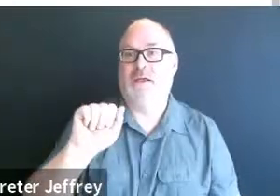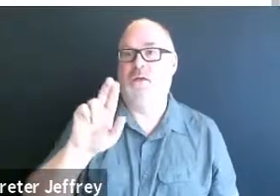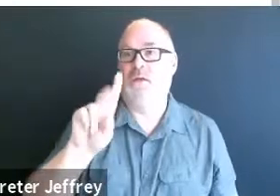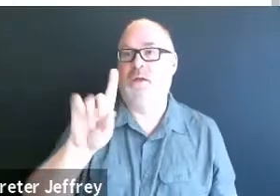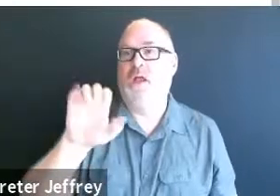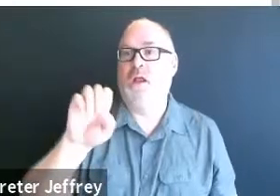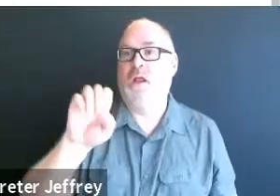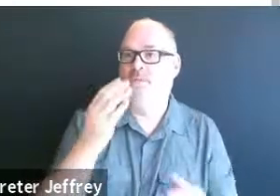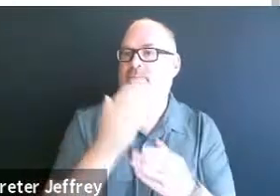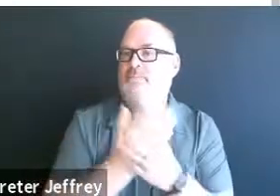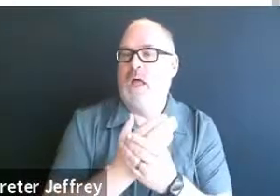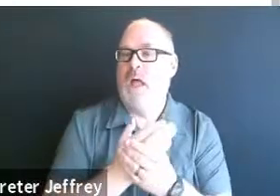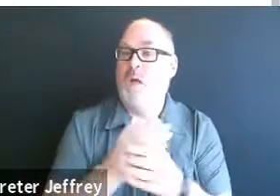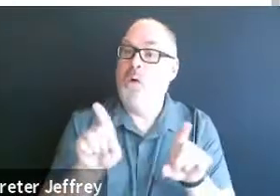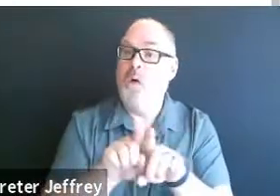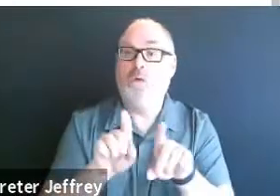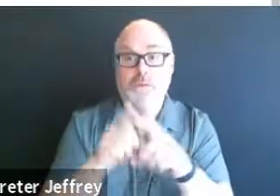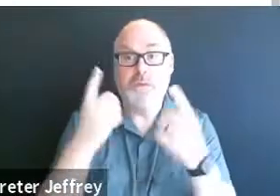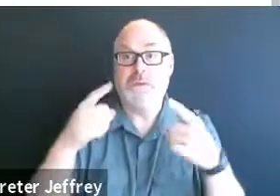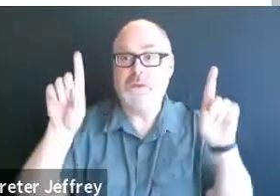works just as well.